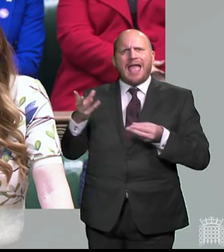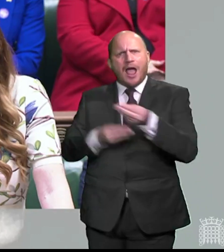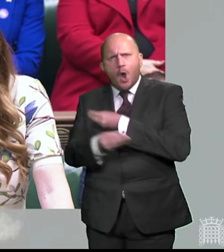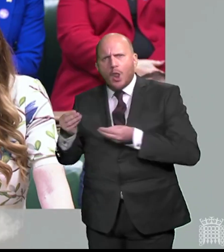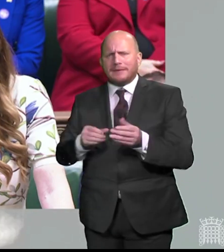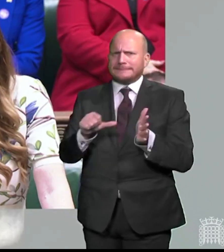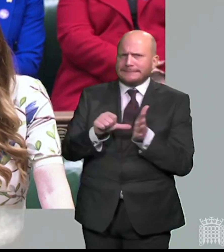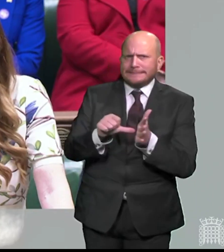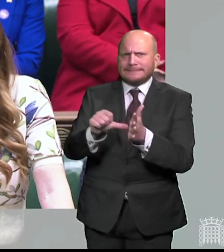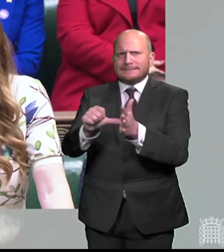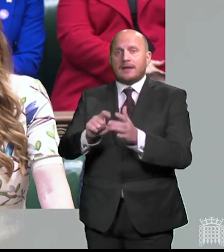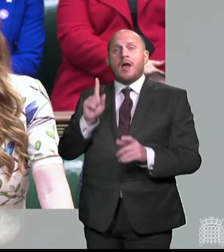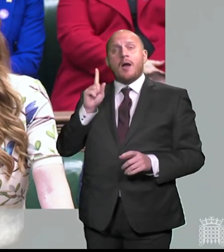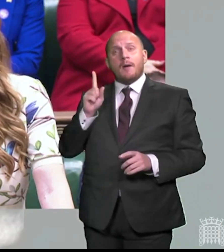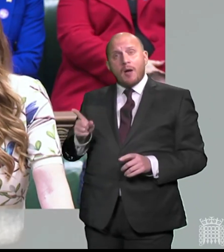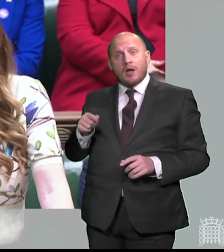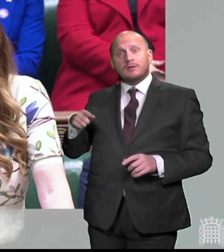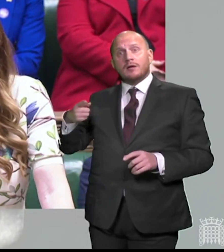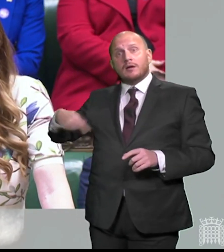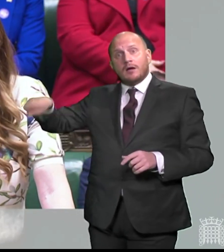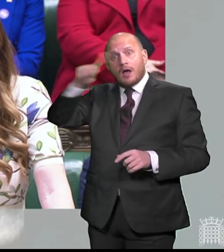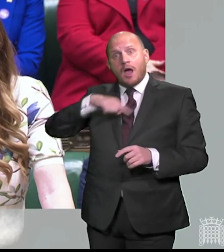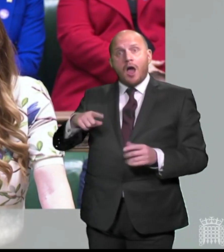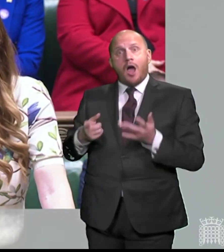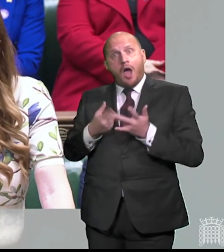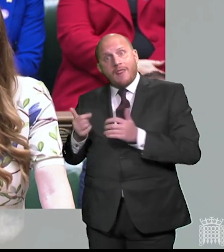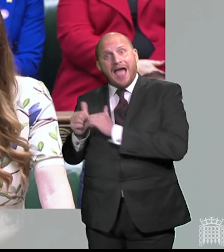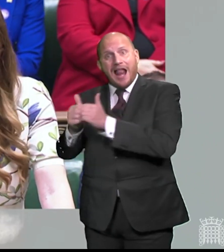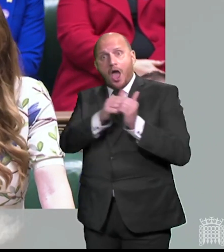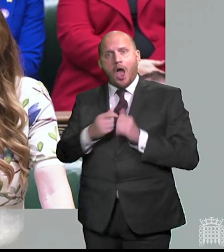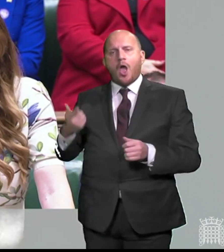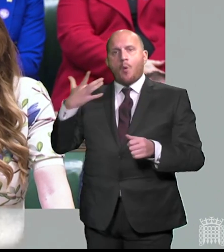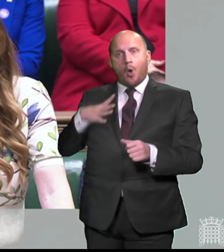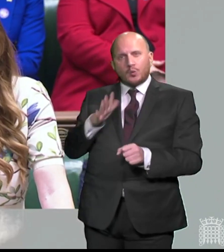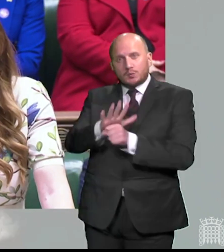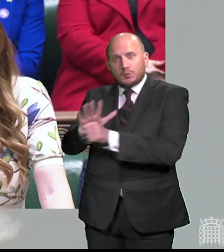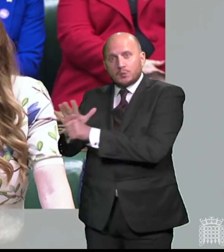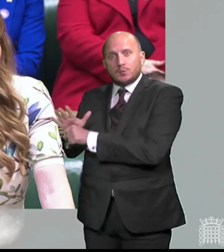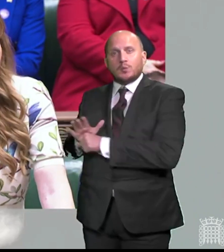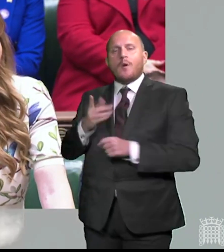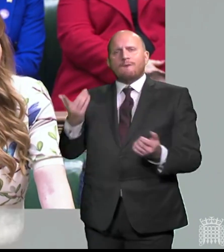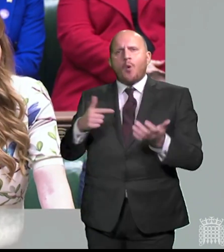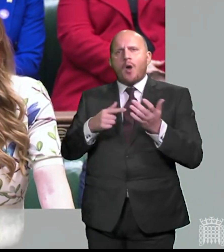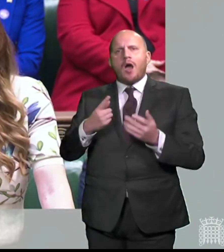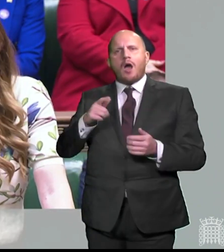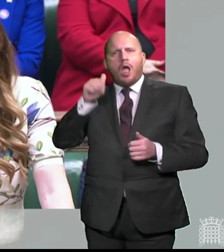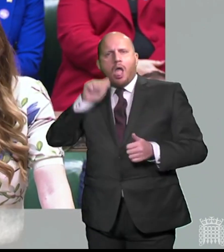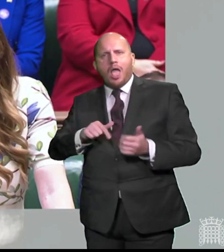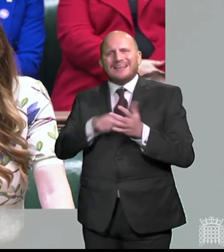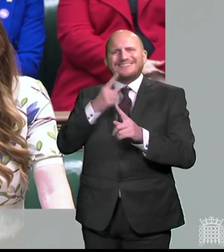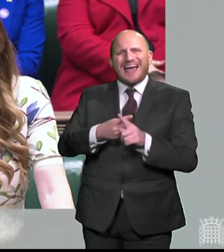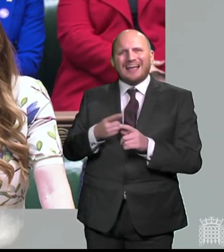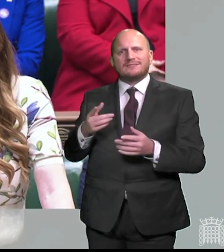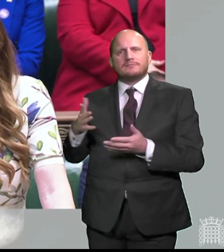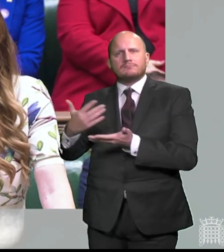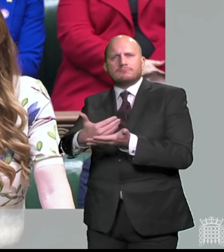international allies race to crack down on multinationals using tax havens to stash profits abroad, this government is